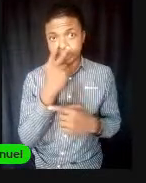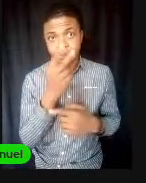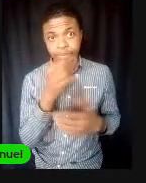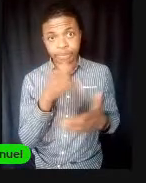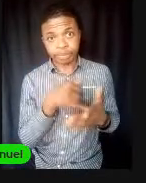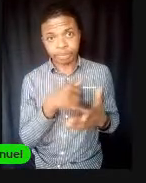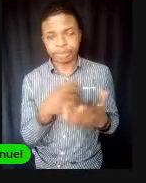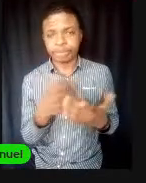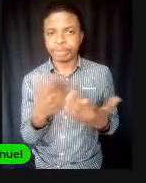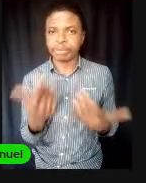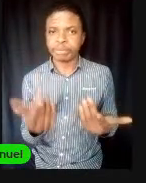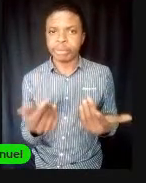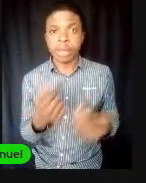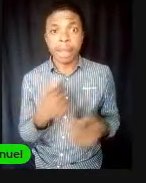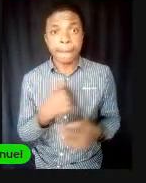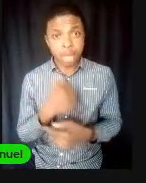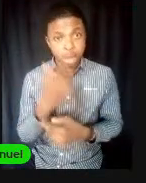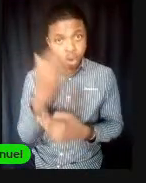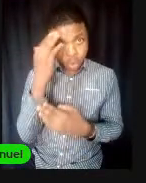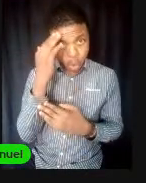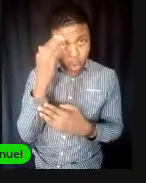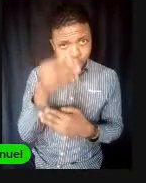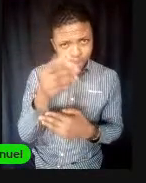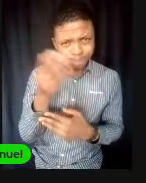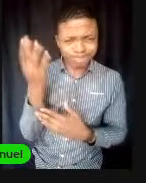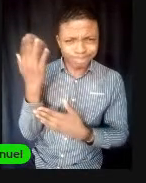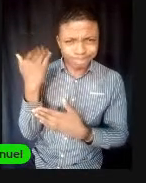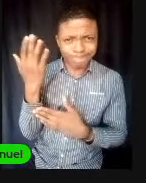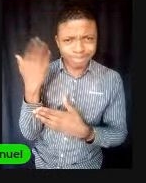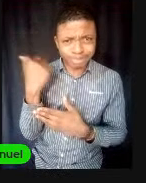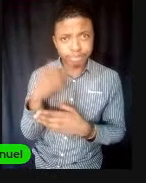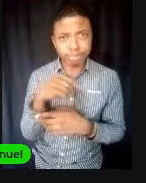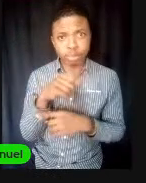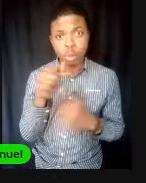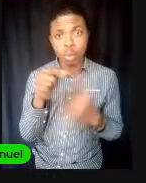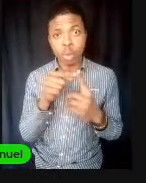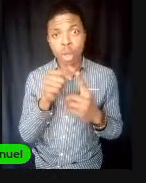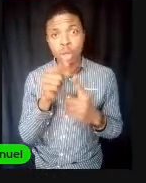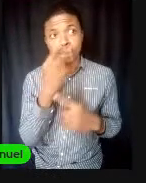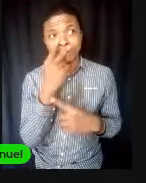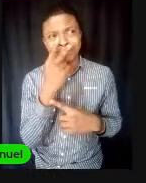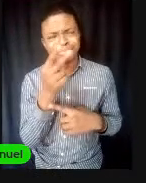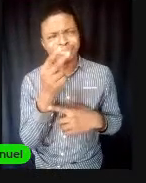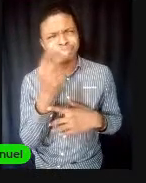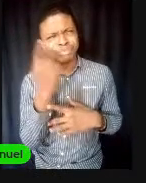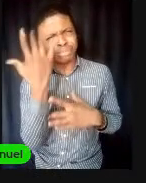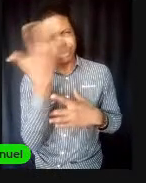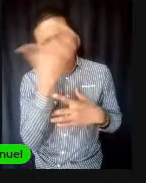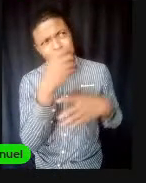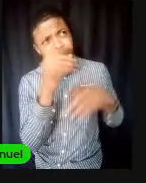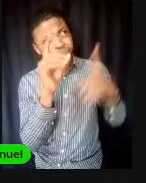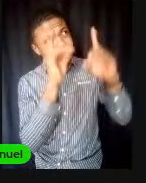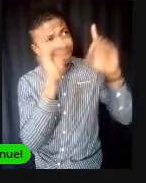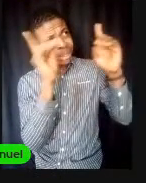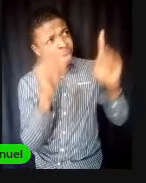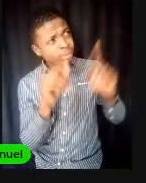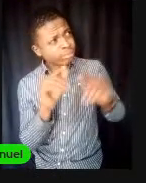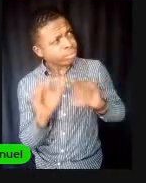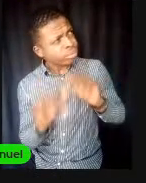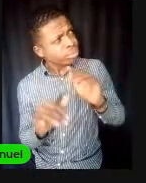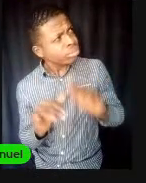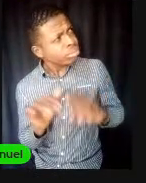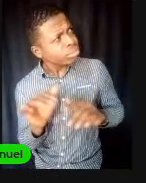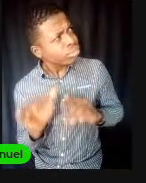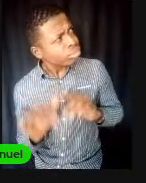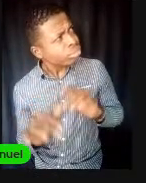seen maybe somewhere back where you are passing along the road and you see a beautiful design that captures your attention, and you just be looking at